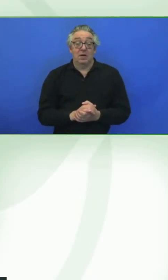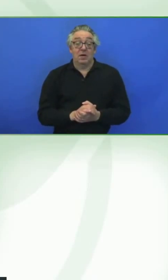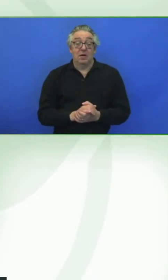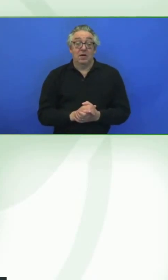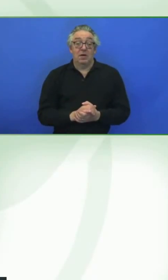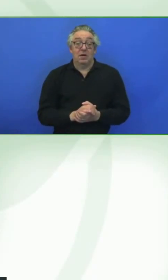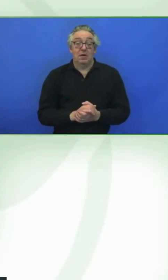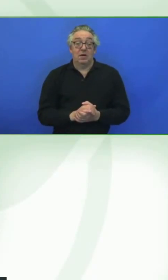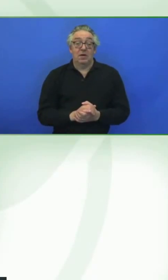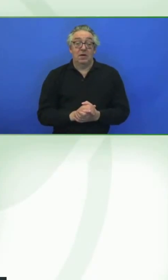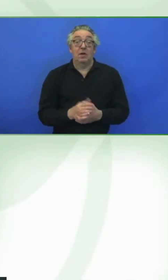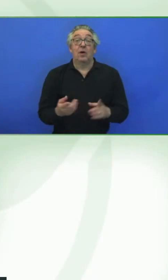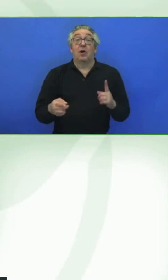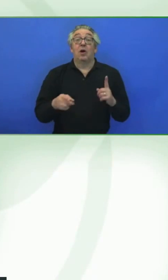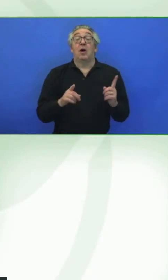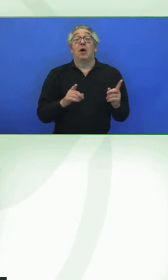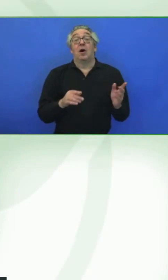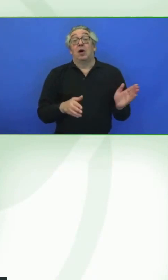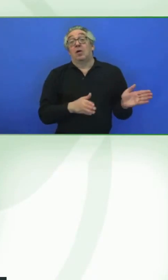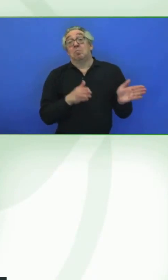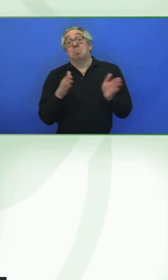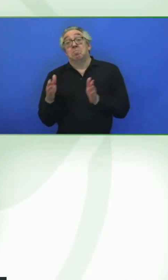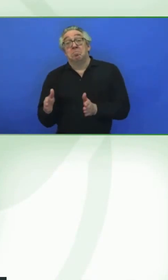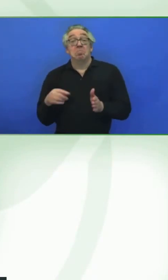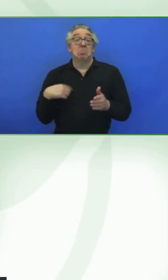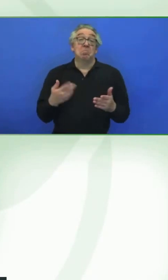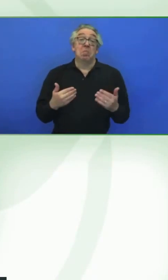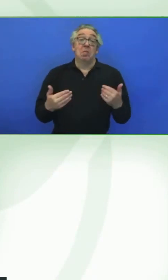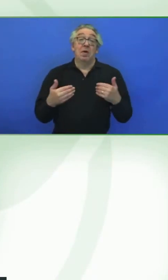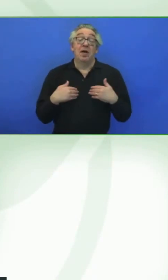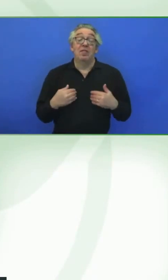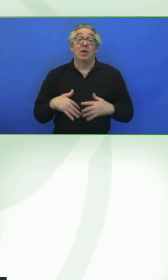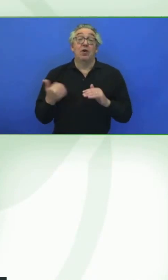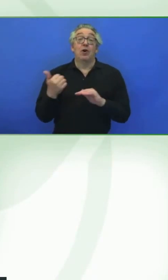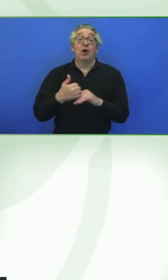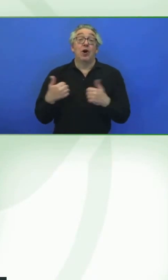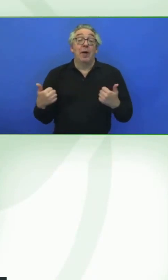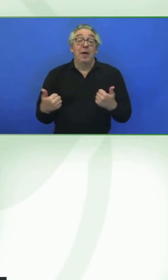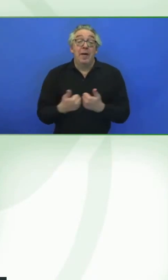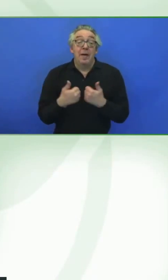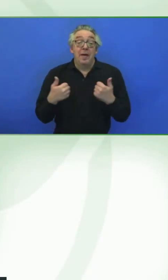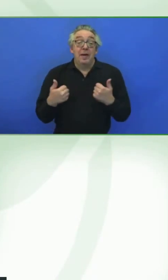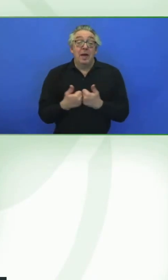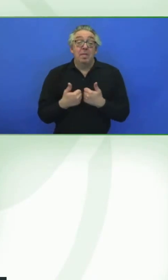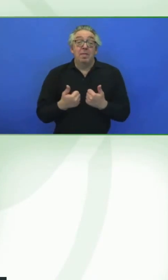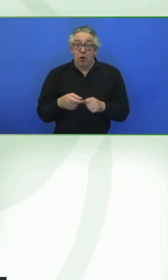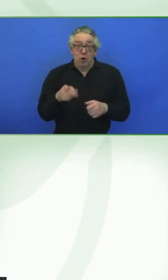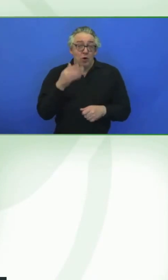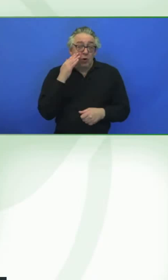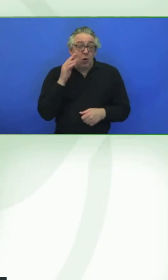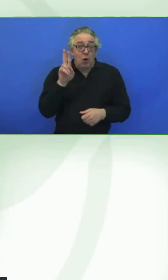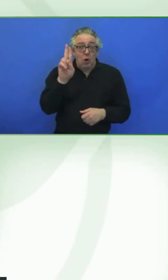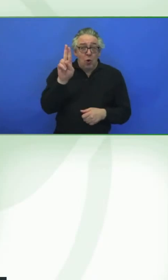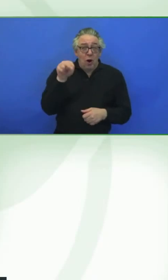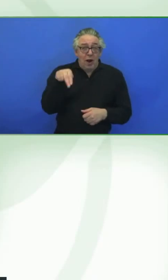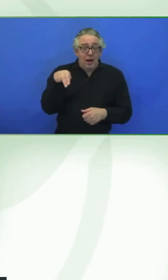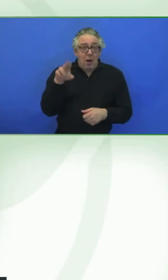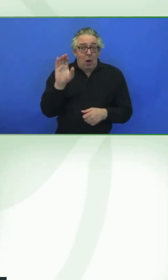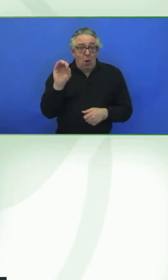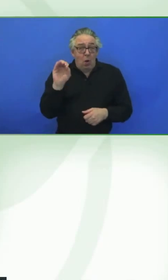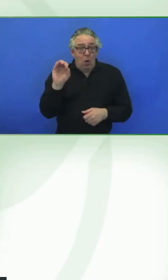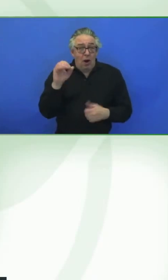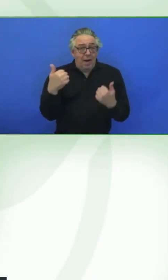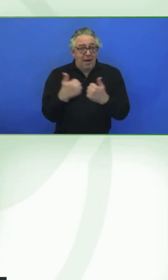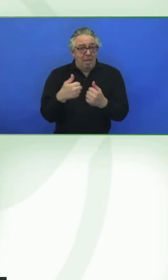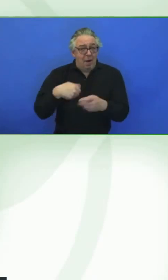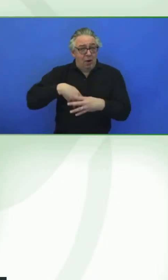games such as it's like a UNO, U-N-O, a game with cards, and so you can learn